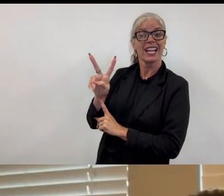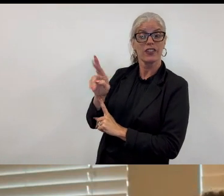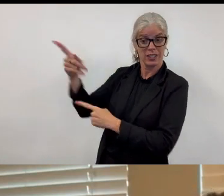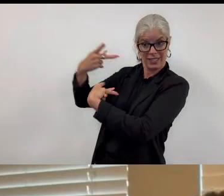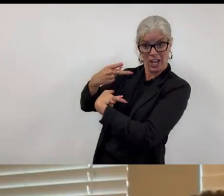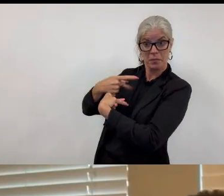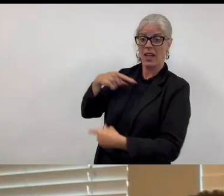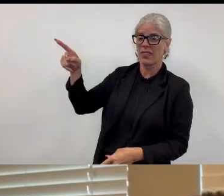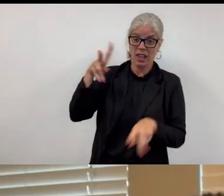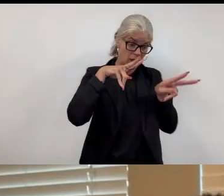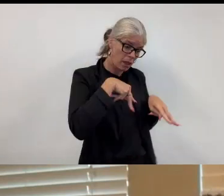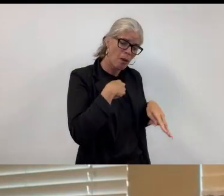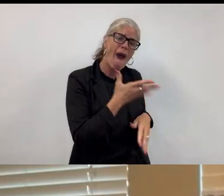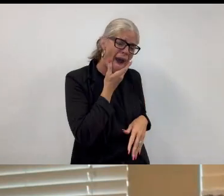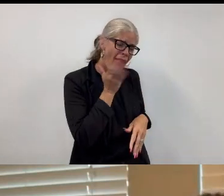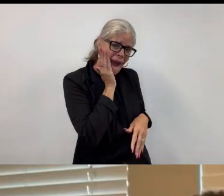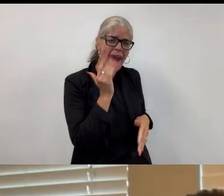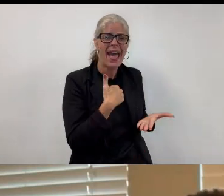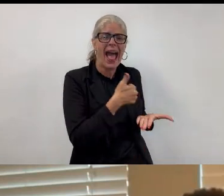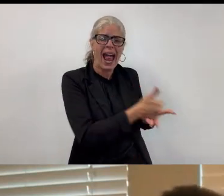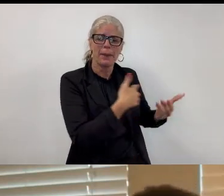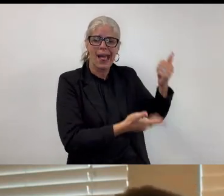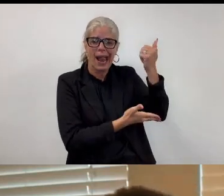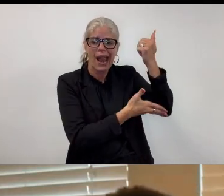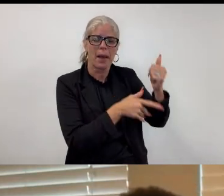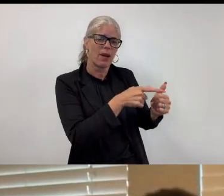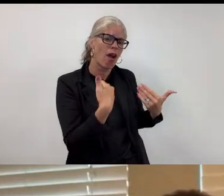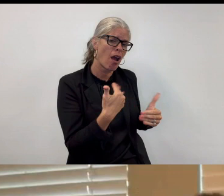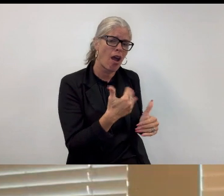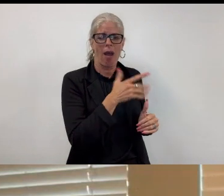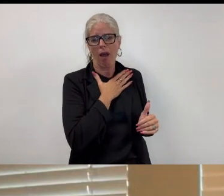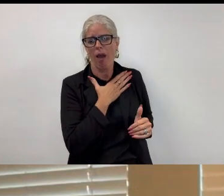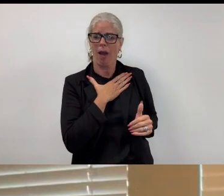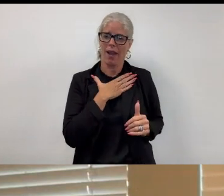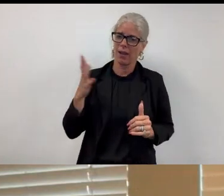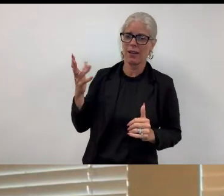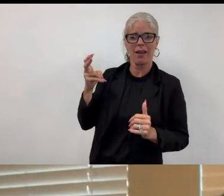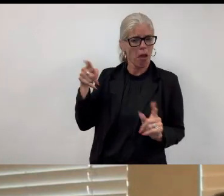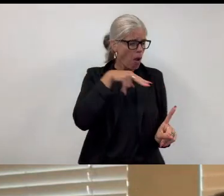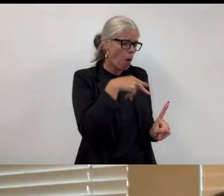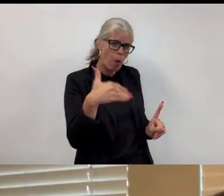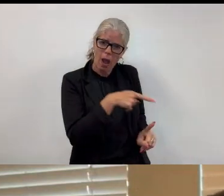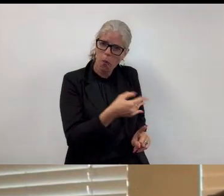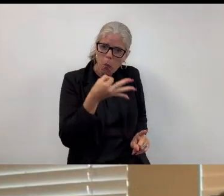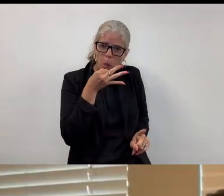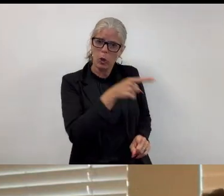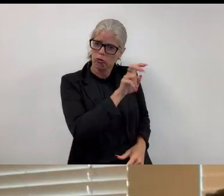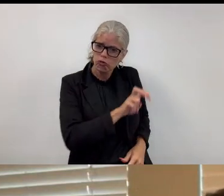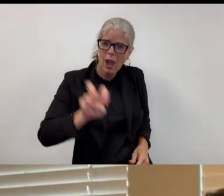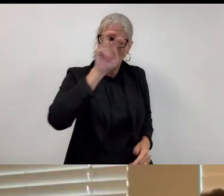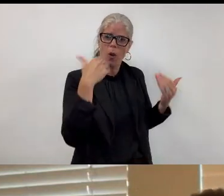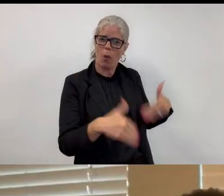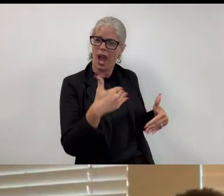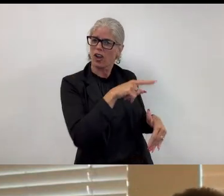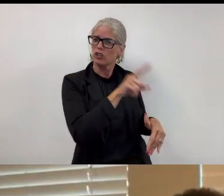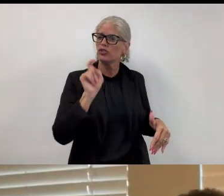like, oh my goodness, this person has like so much energy and they get to travel all the time, and they must be so carefree,